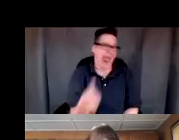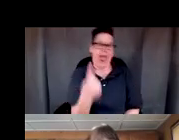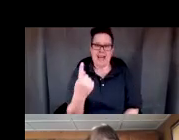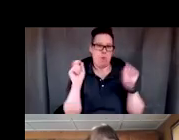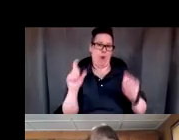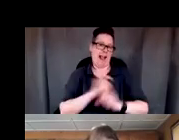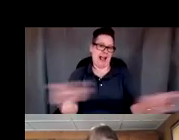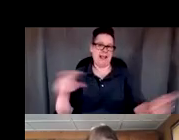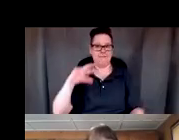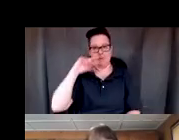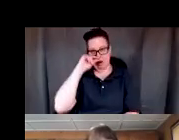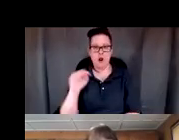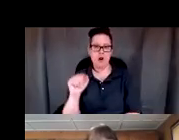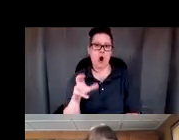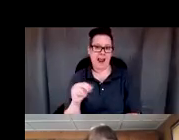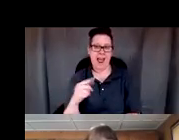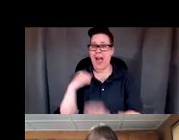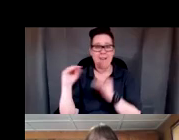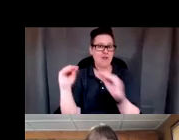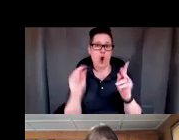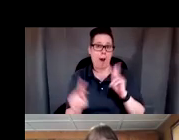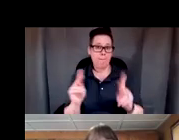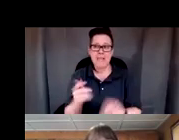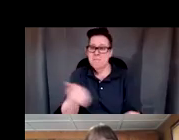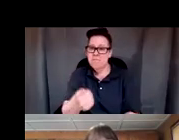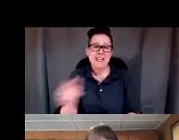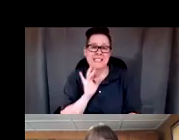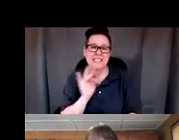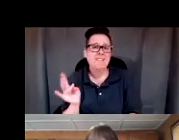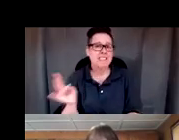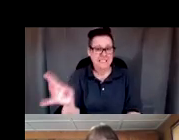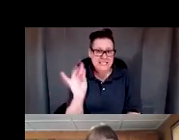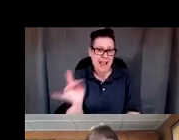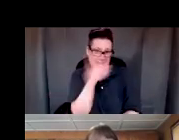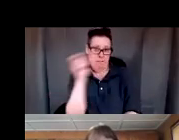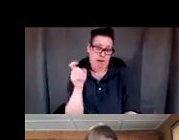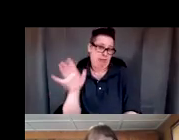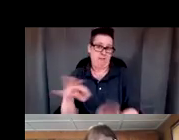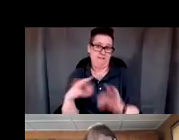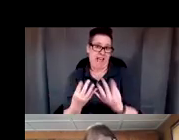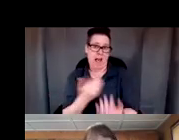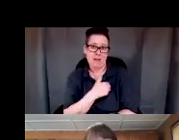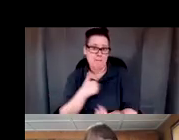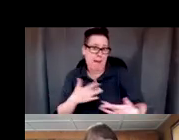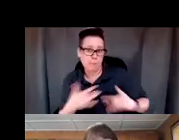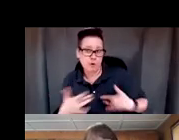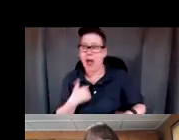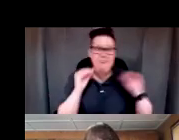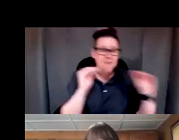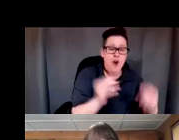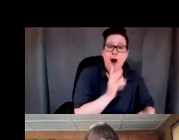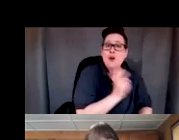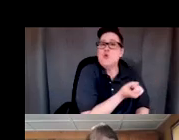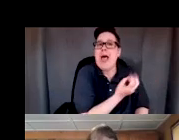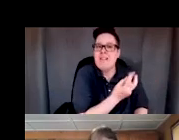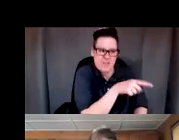administer Narcan. I have trained people in their 70s and 80s because of loved ones. I have trained 12-year-olds because of